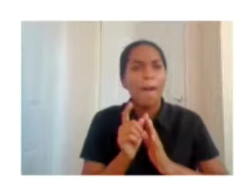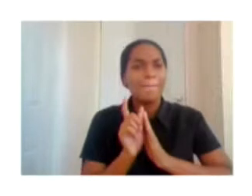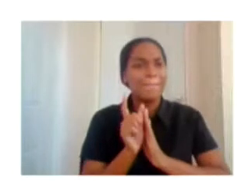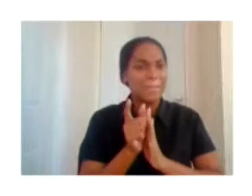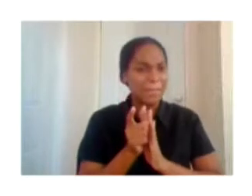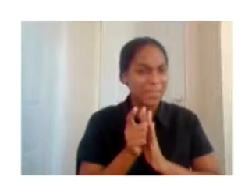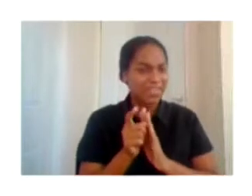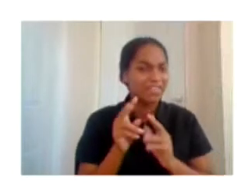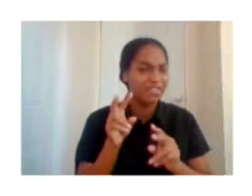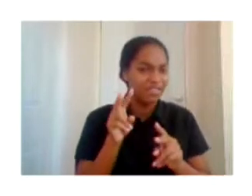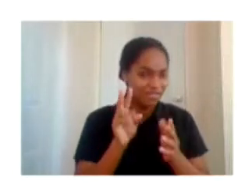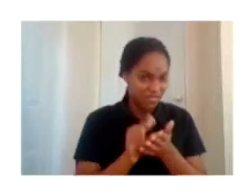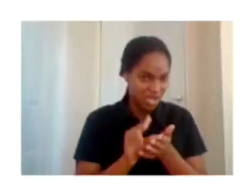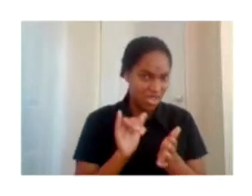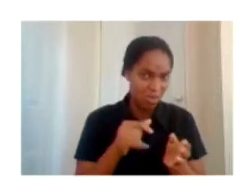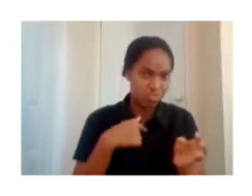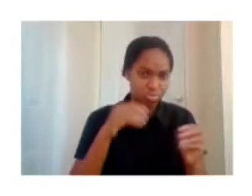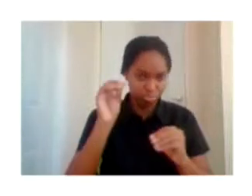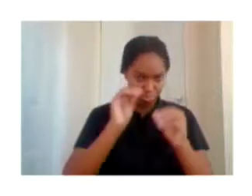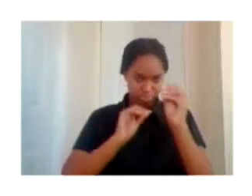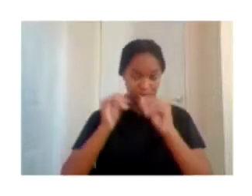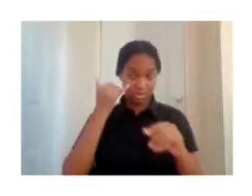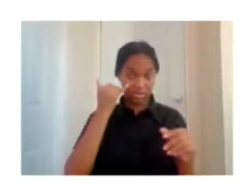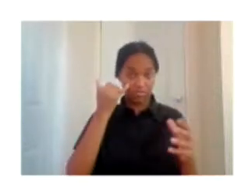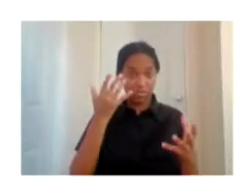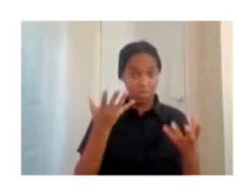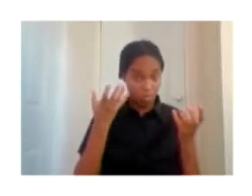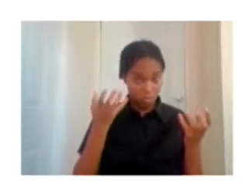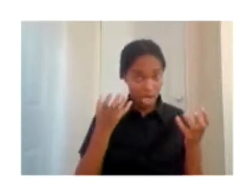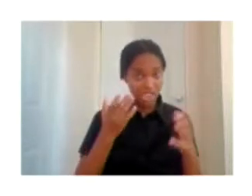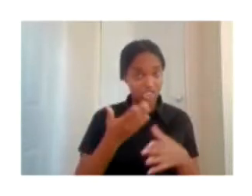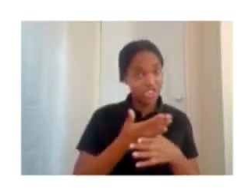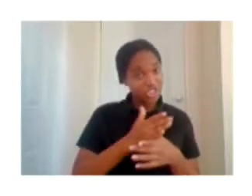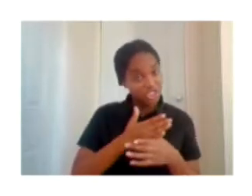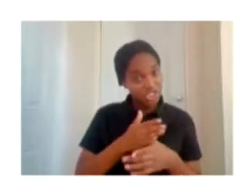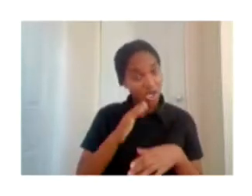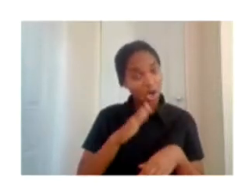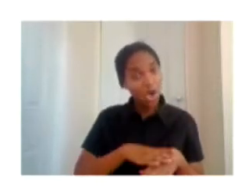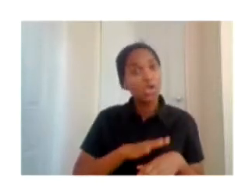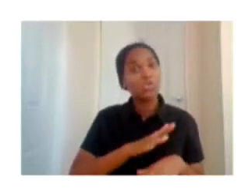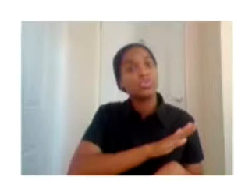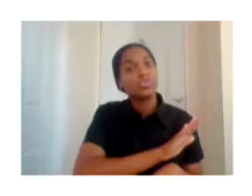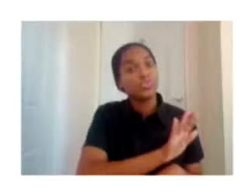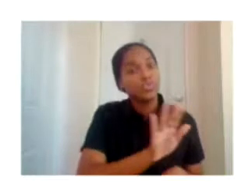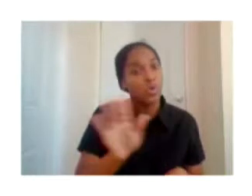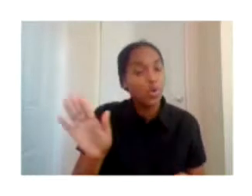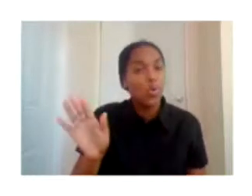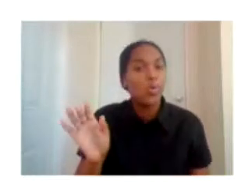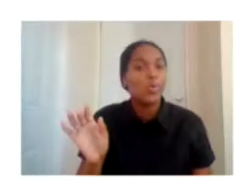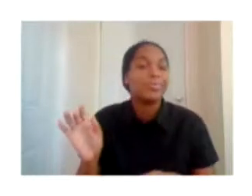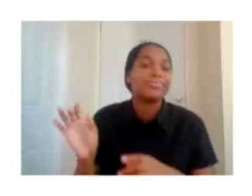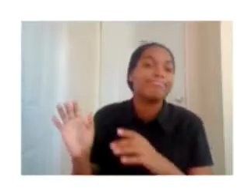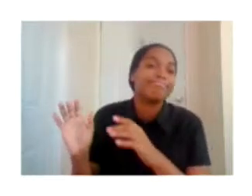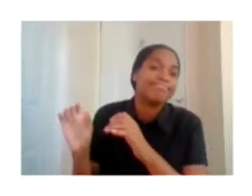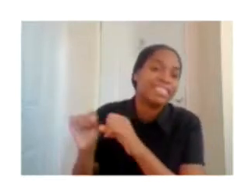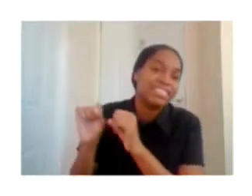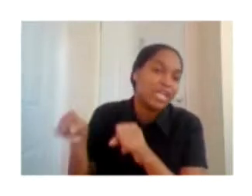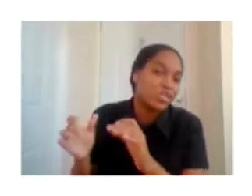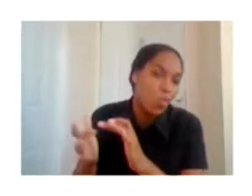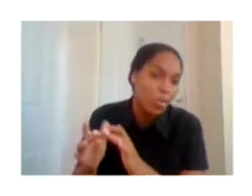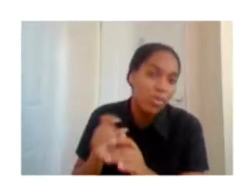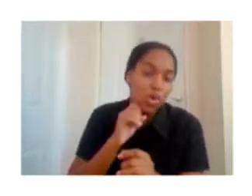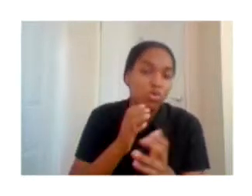we've put together that if you wanted to share it on your station's website or through